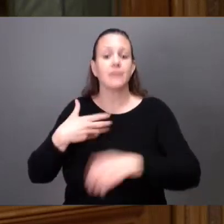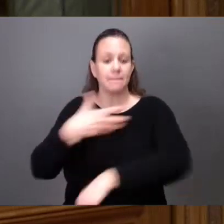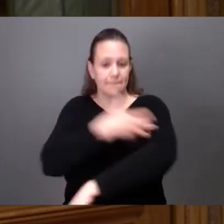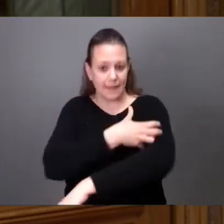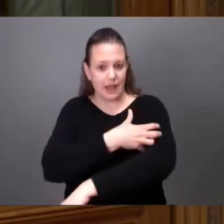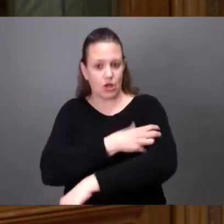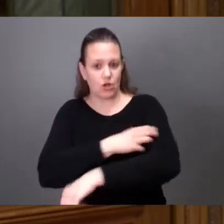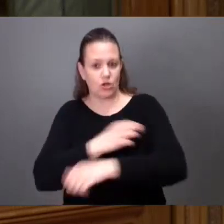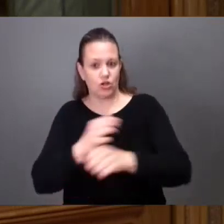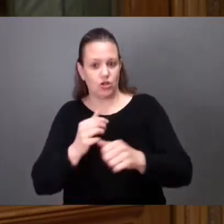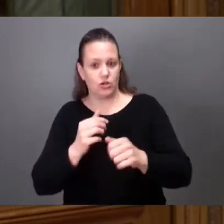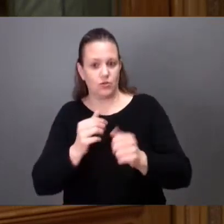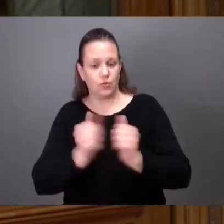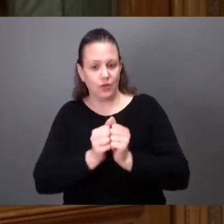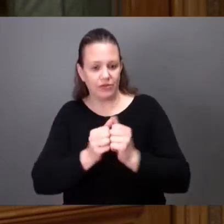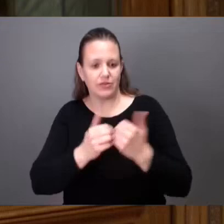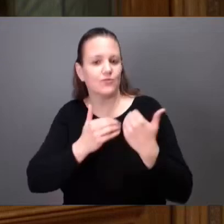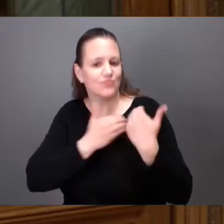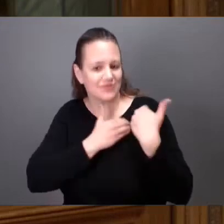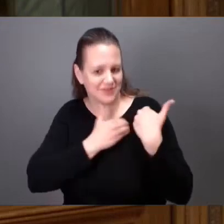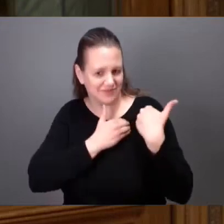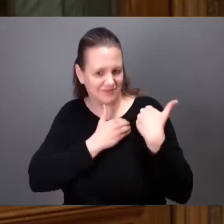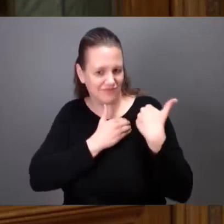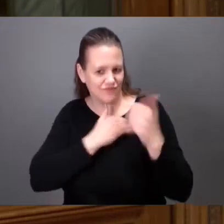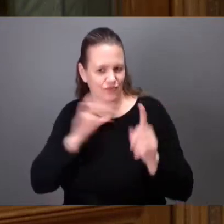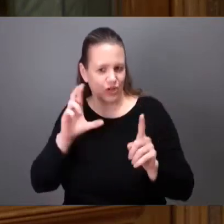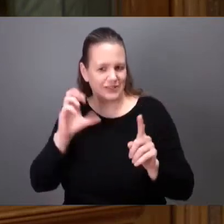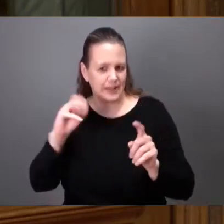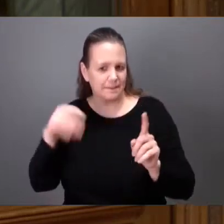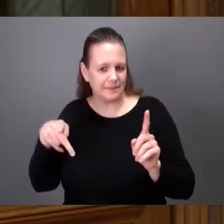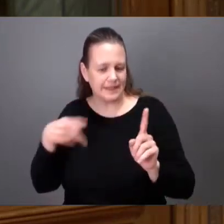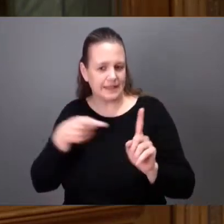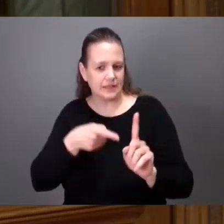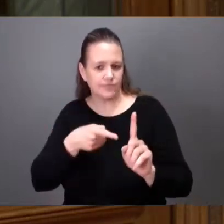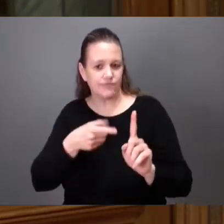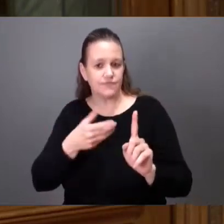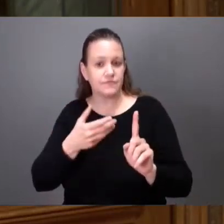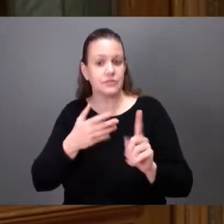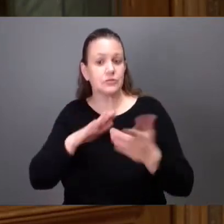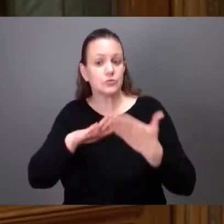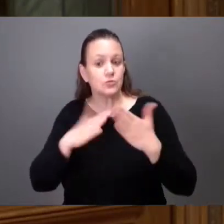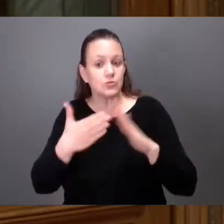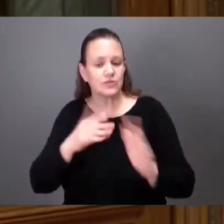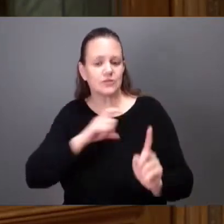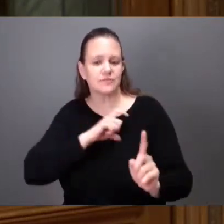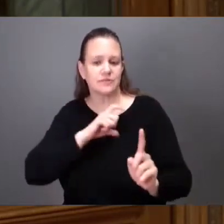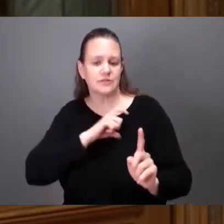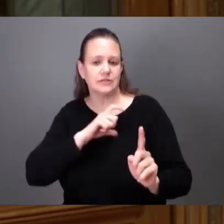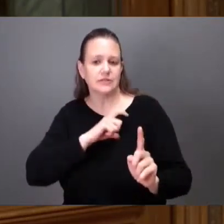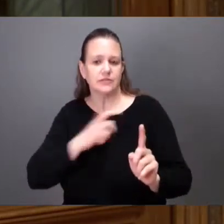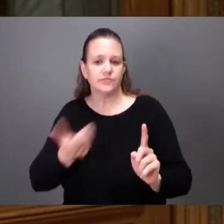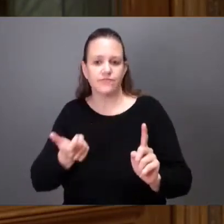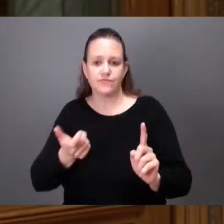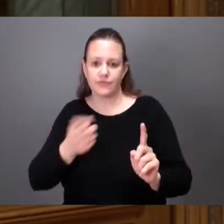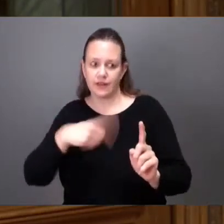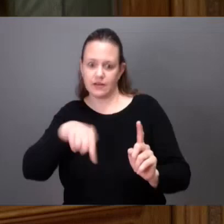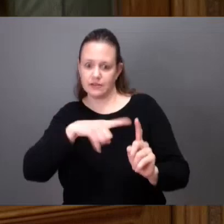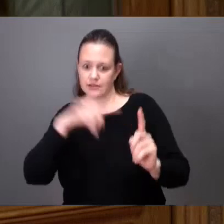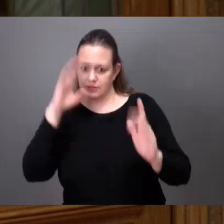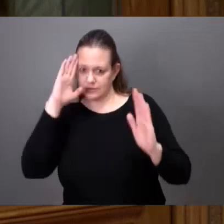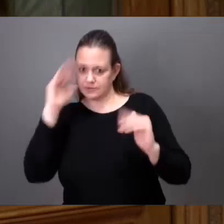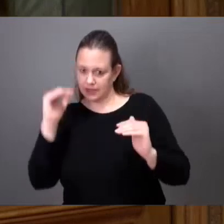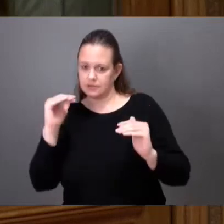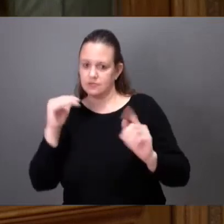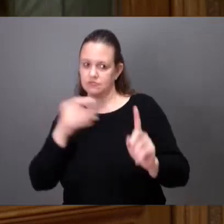RCMP officers, the municipal police services, expect that the people working alongside them have the same oversight. That